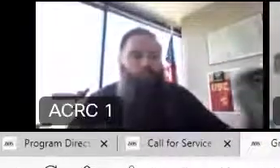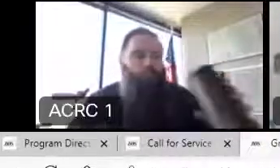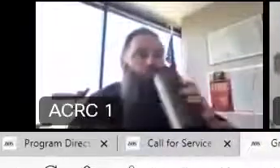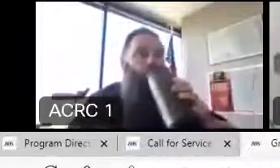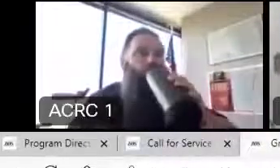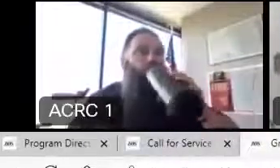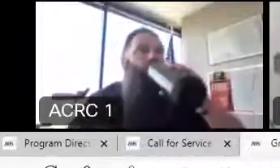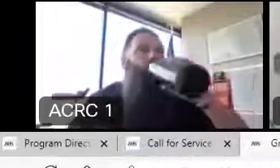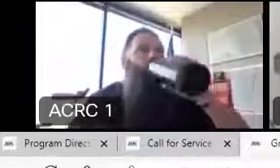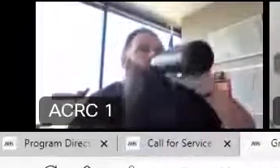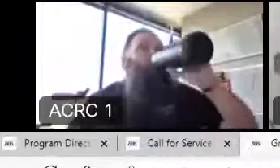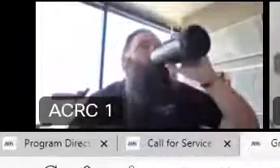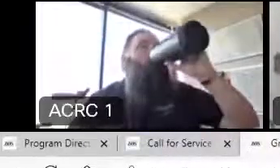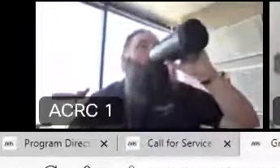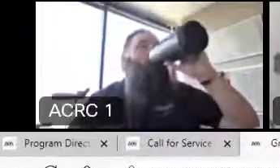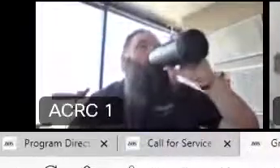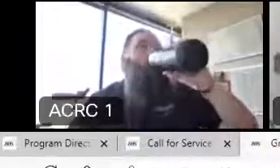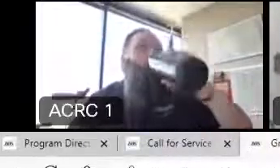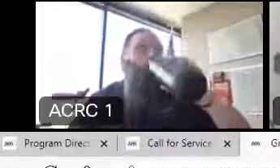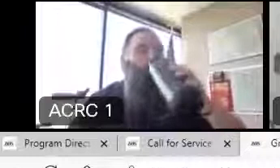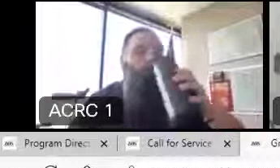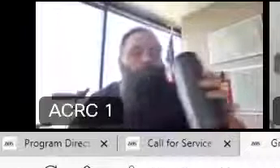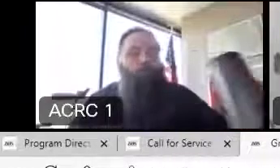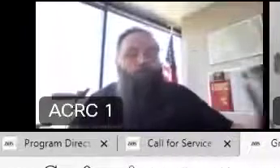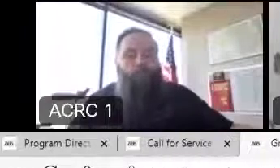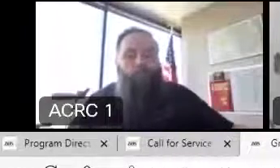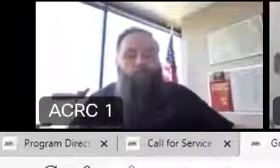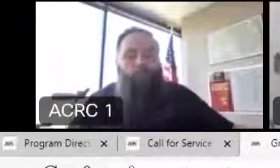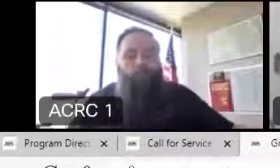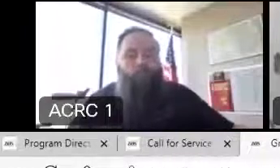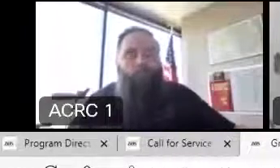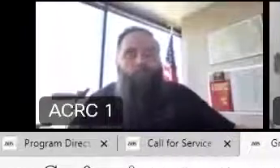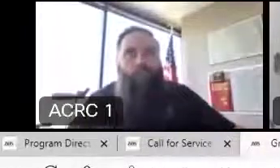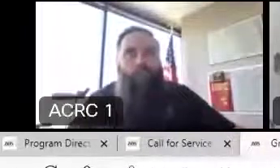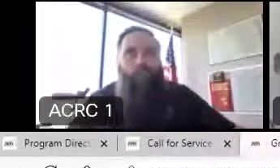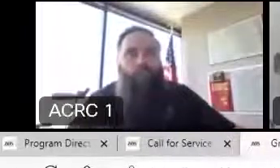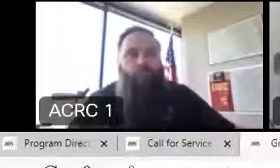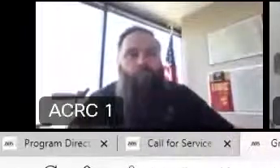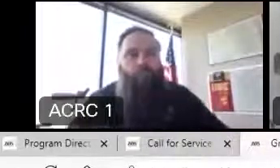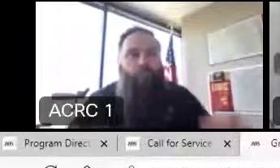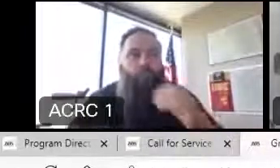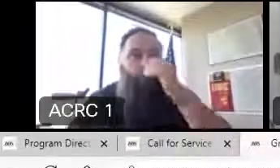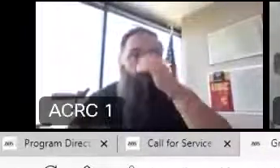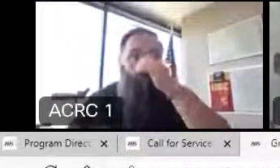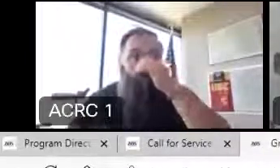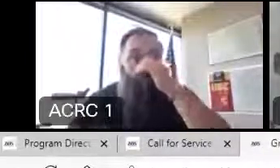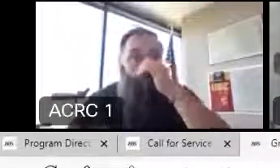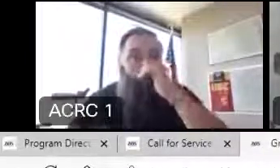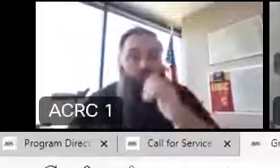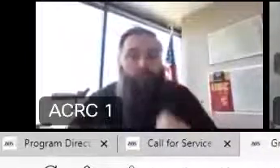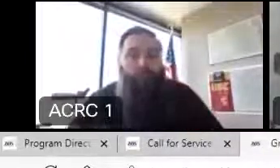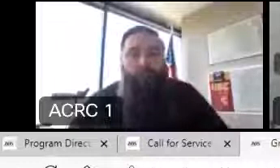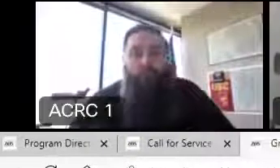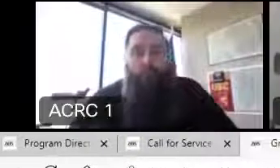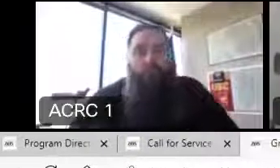for diversity-related activities. So the goal is to promote equity in the